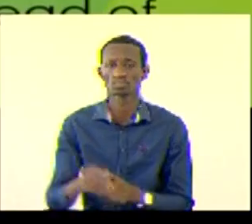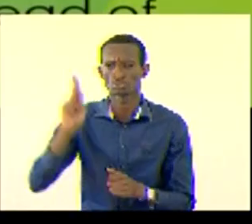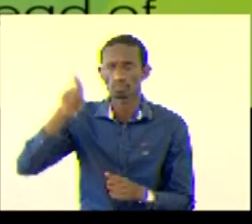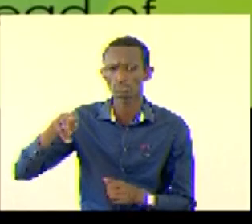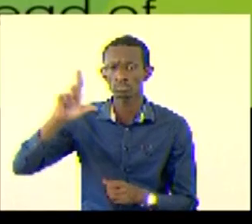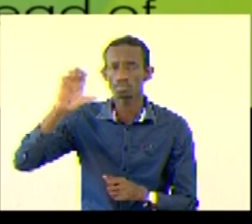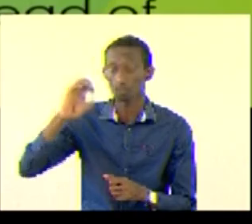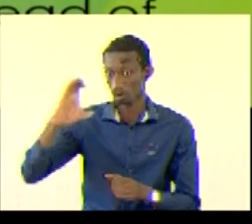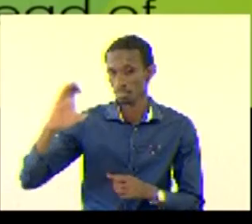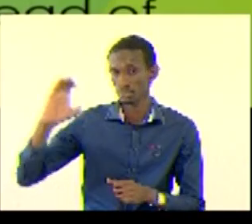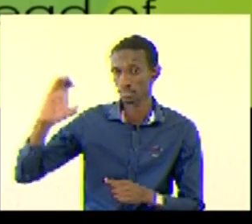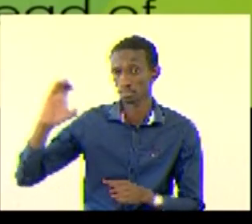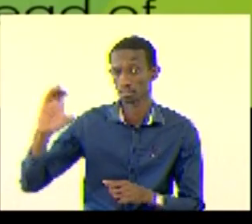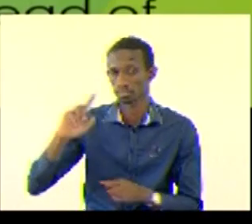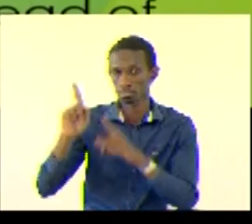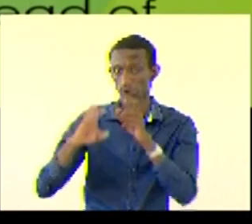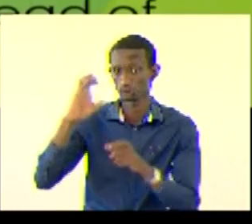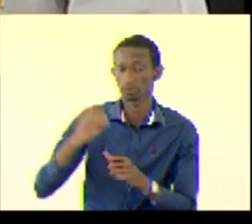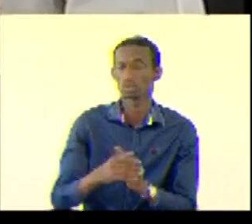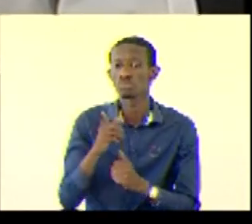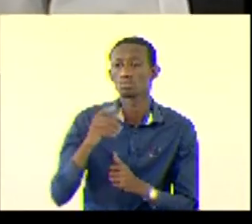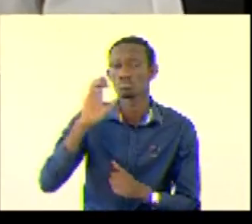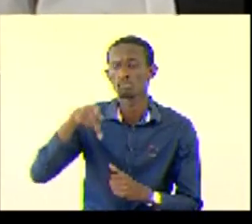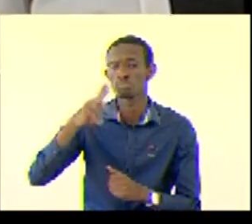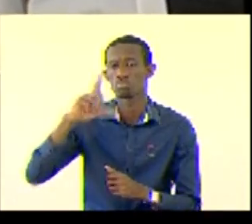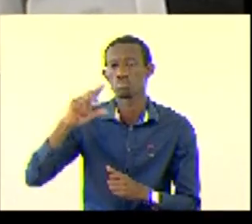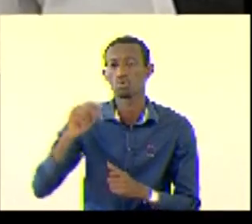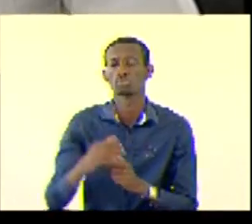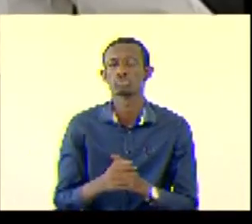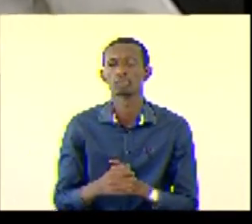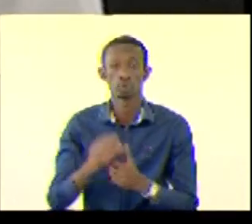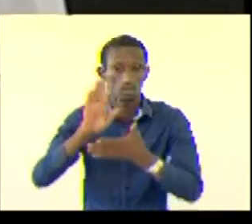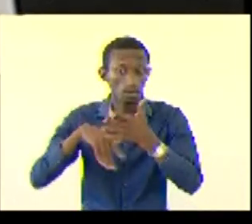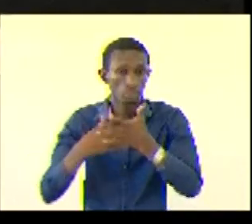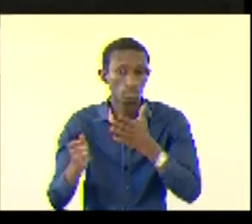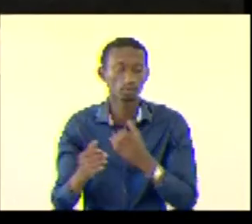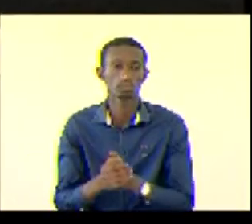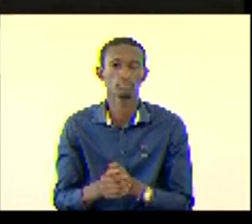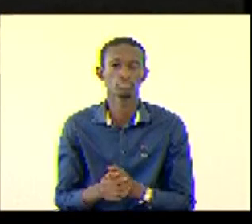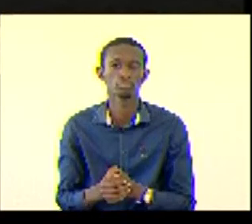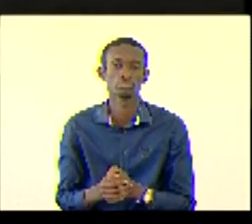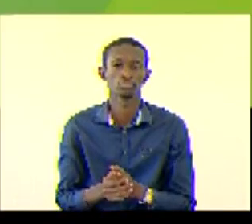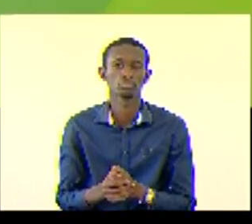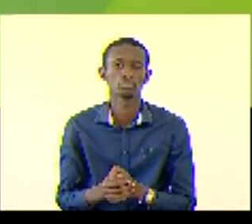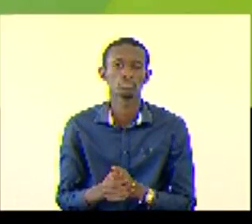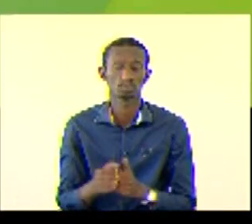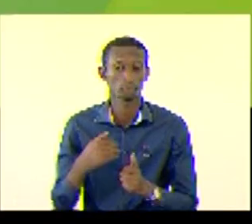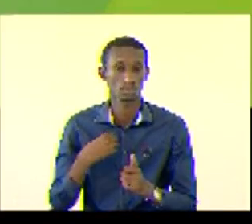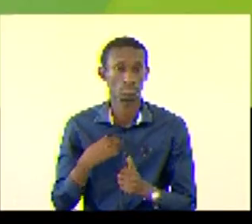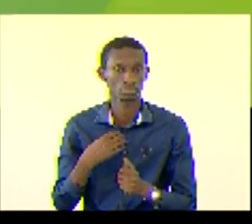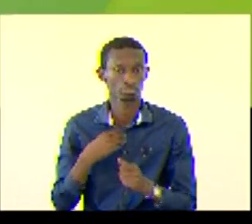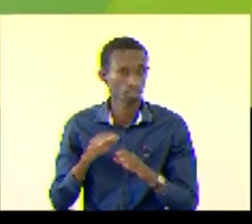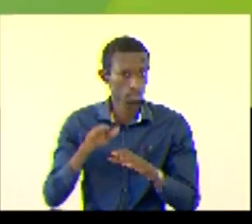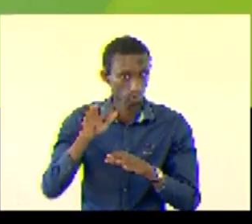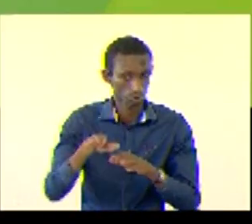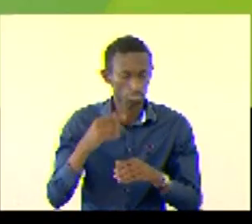produced against the time and label it this A. I'll just skip a bit. and then